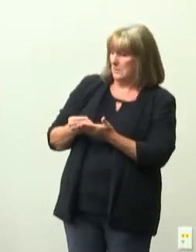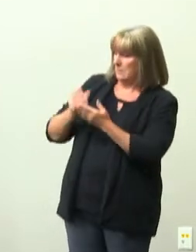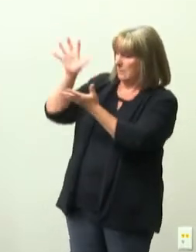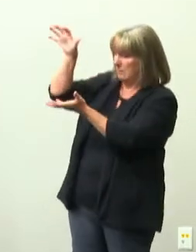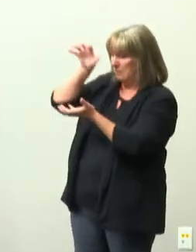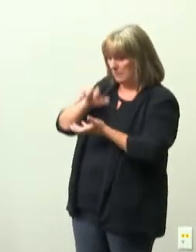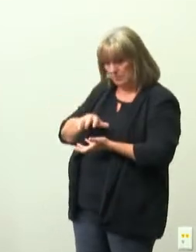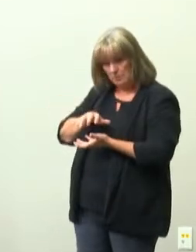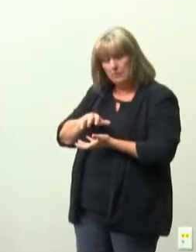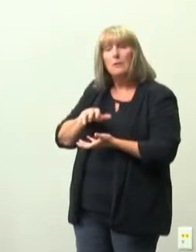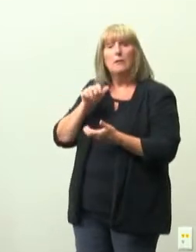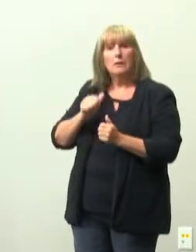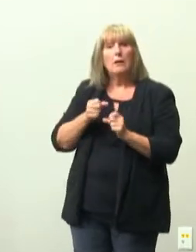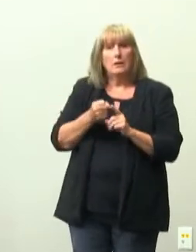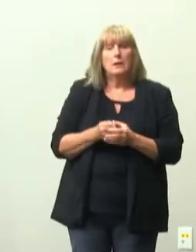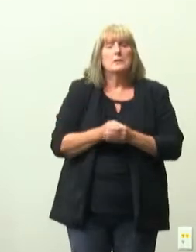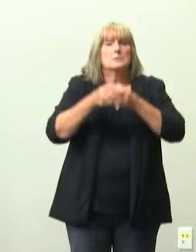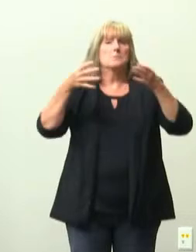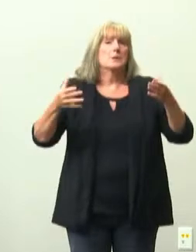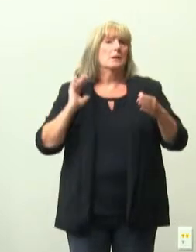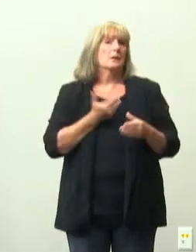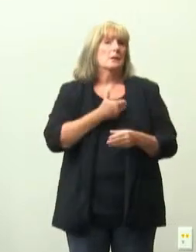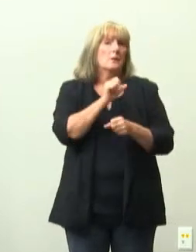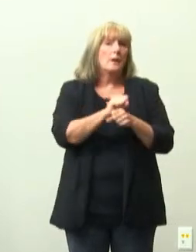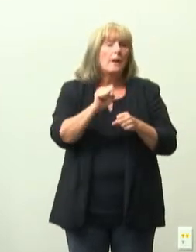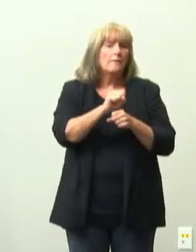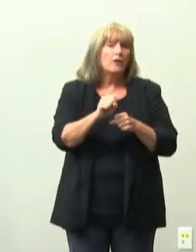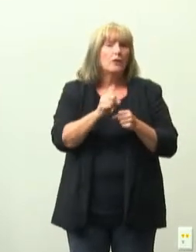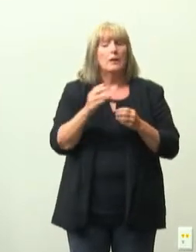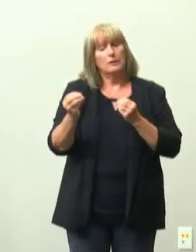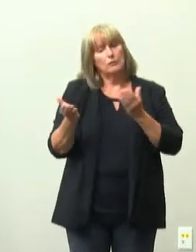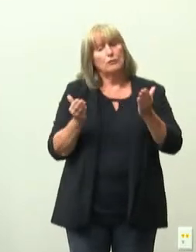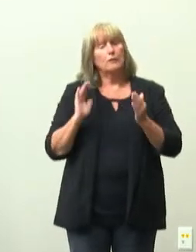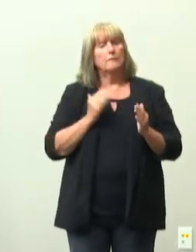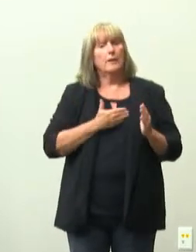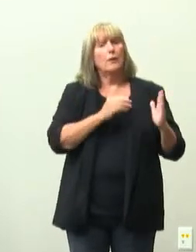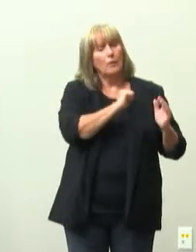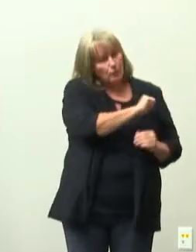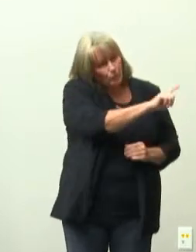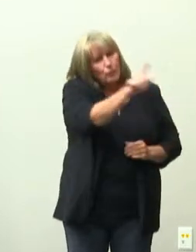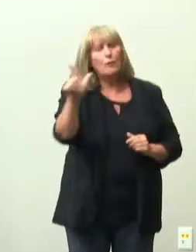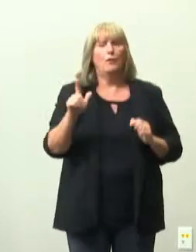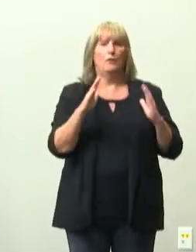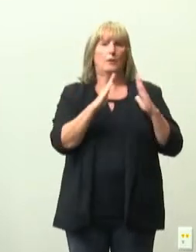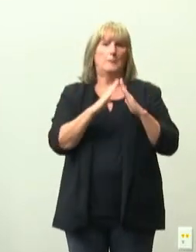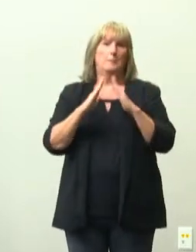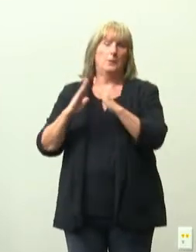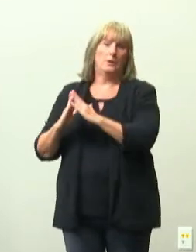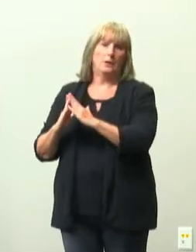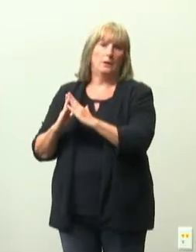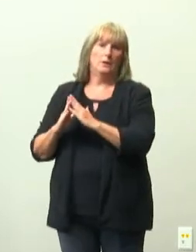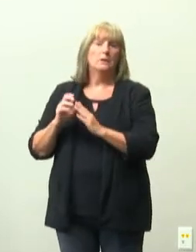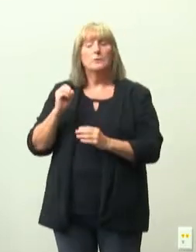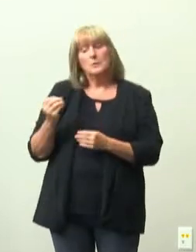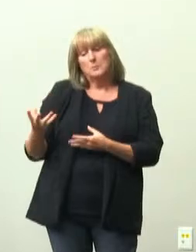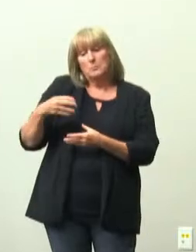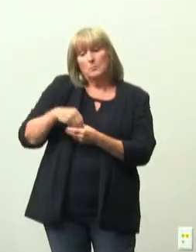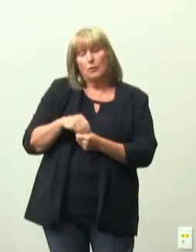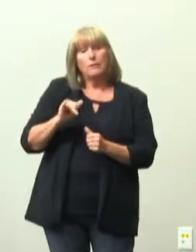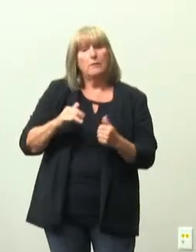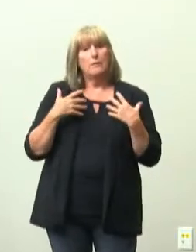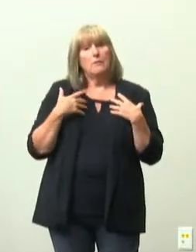opportunity to further expand our efforts and better serve our entire community. And as part of this initiative, health